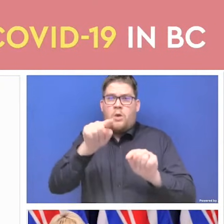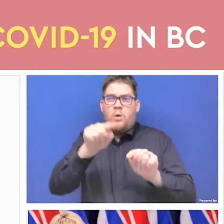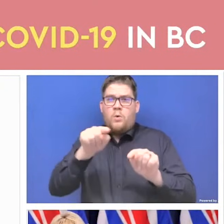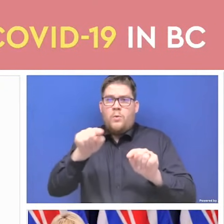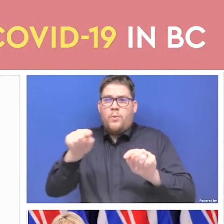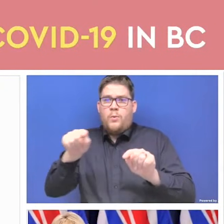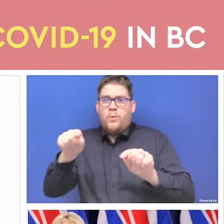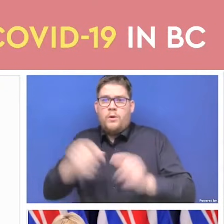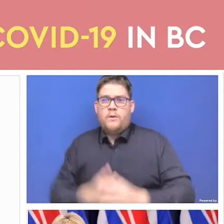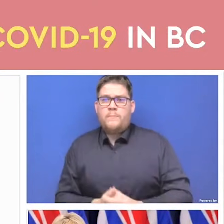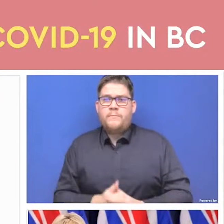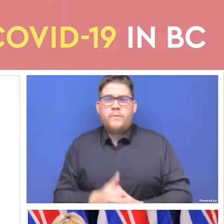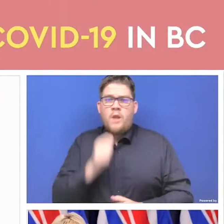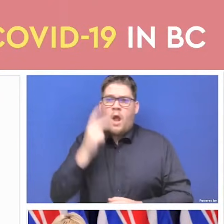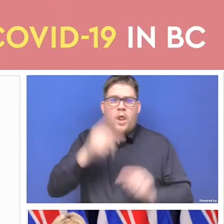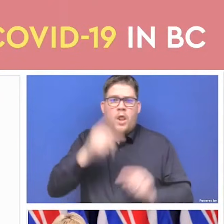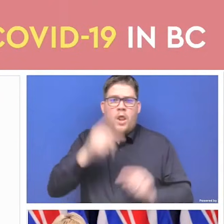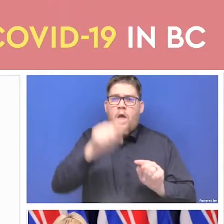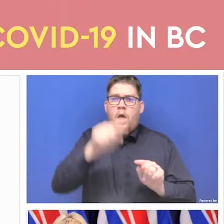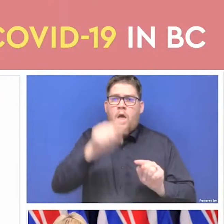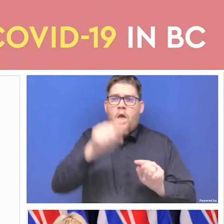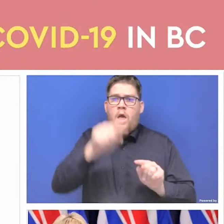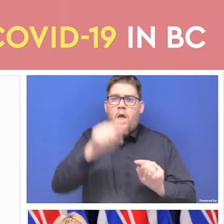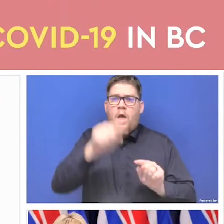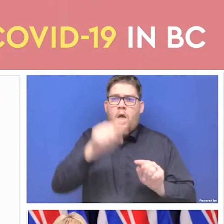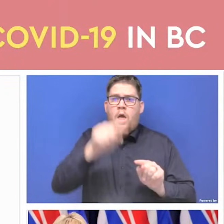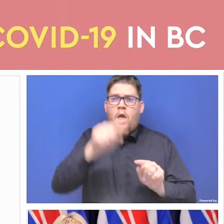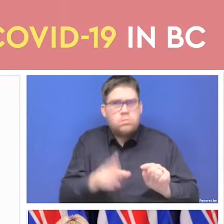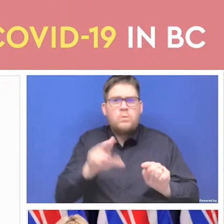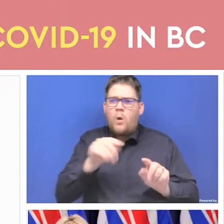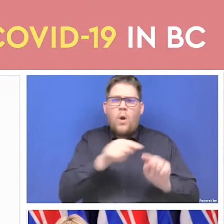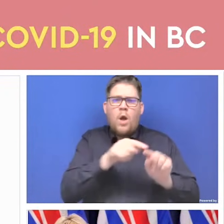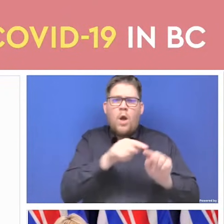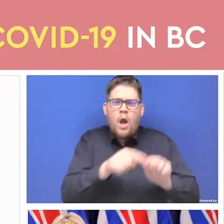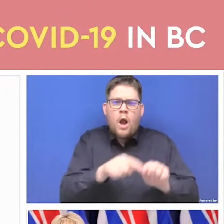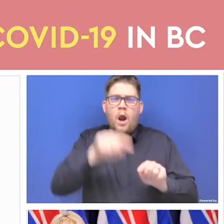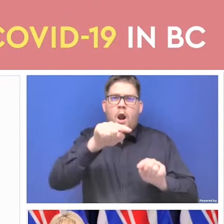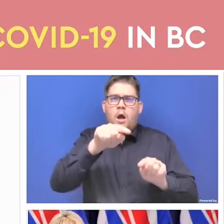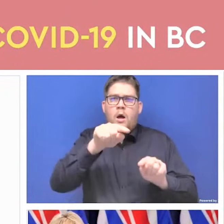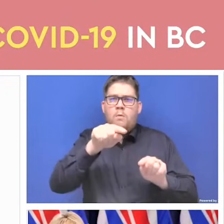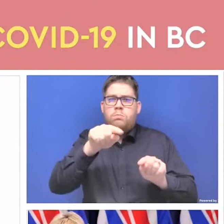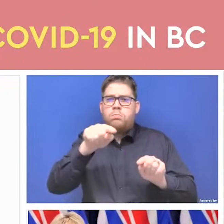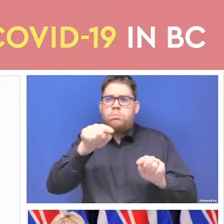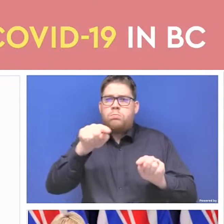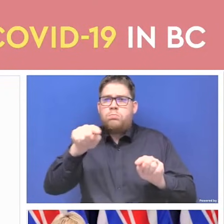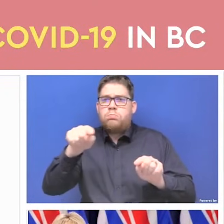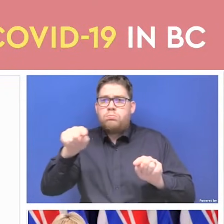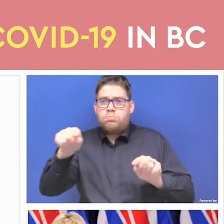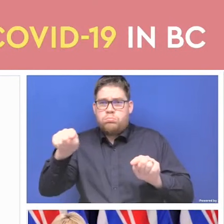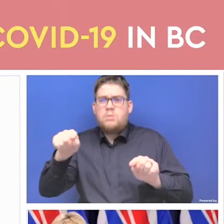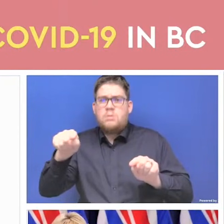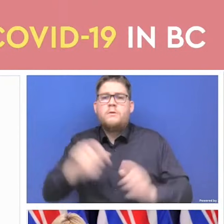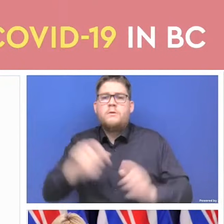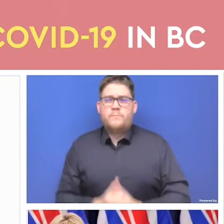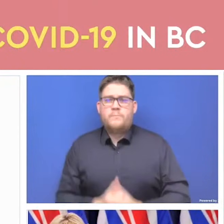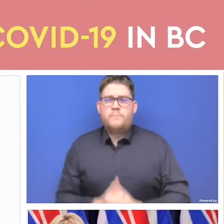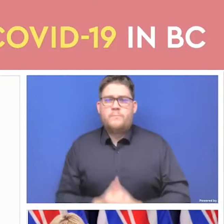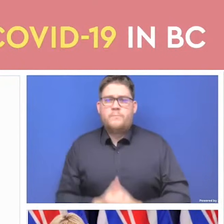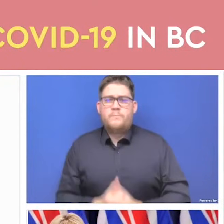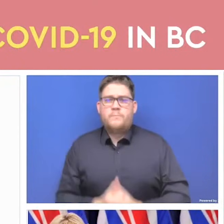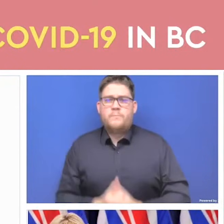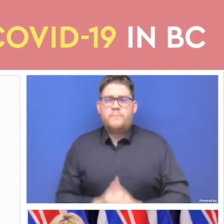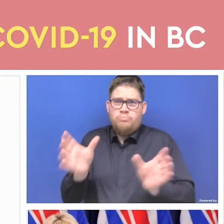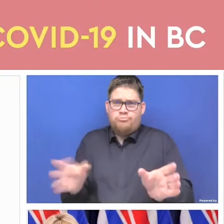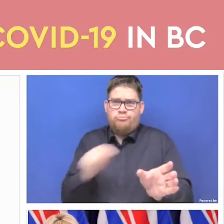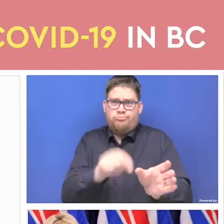all. It slowly goes down over time in 2 ways. So we measure the antibodies that are in our blood, what we